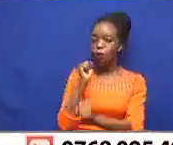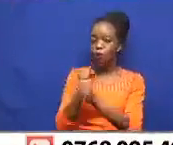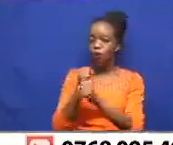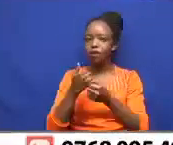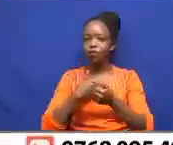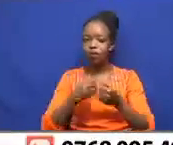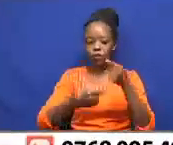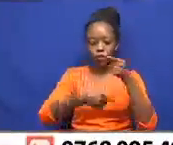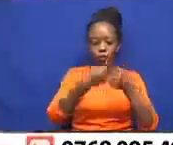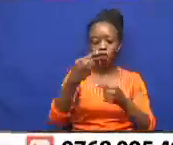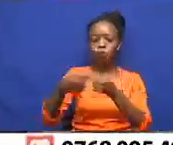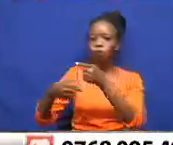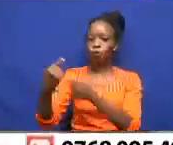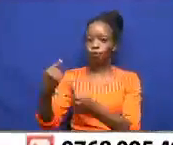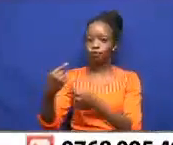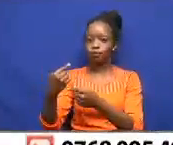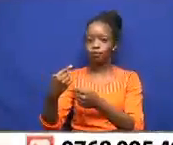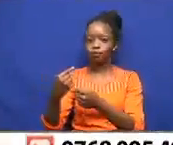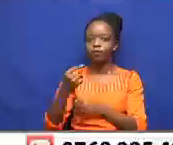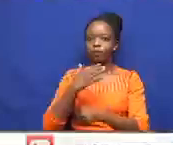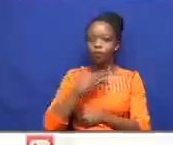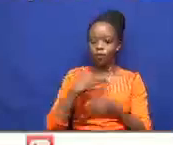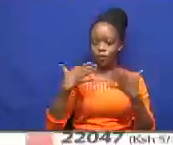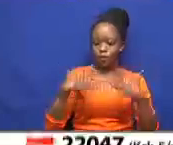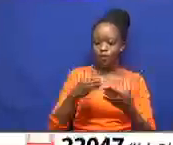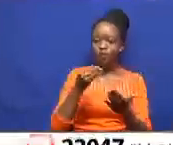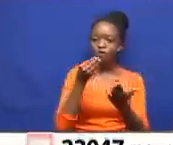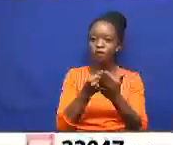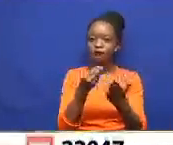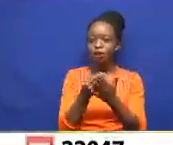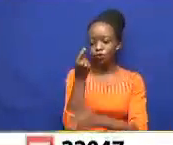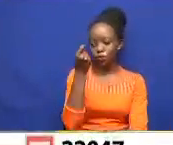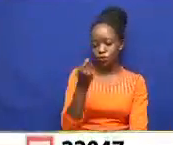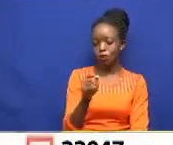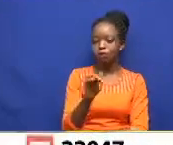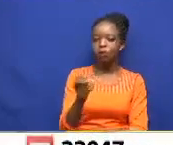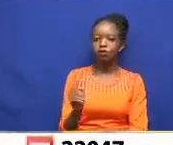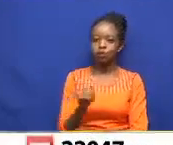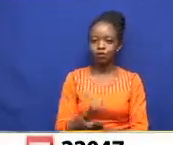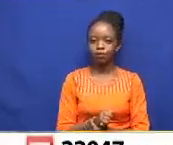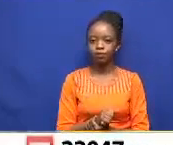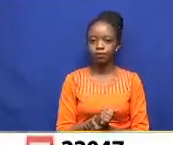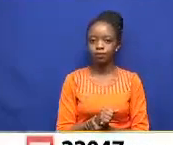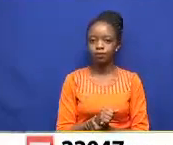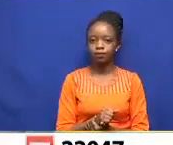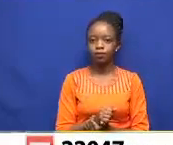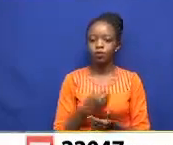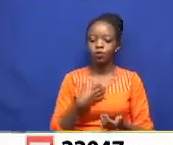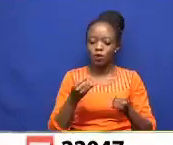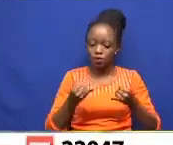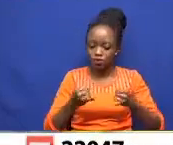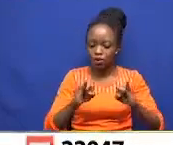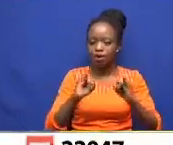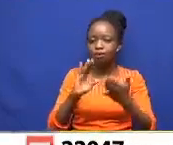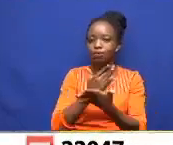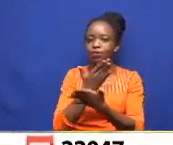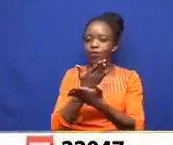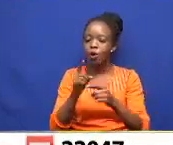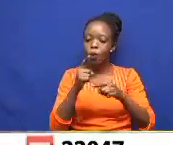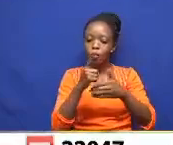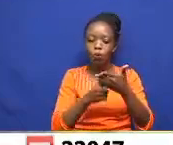win-win formula considering the inadequate funds in the counties. Attempting to divide what is not enough.